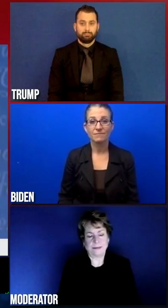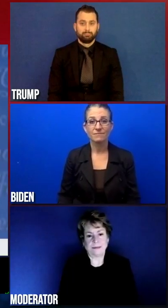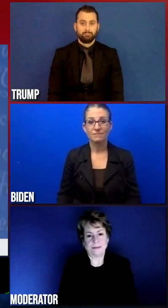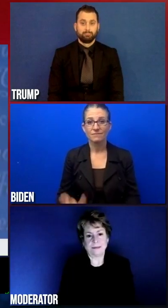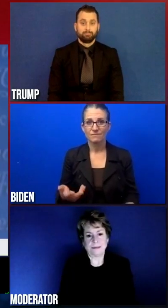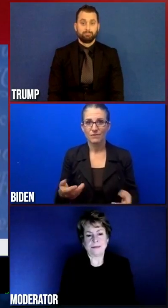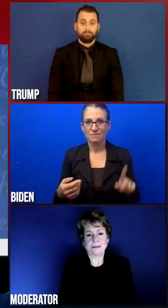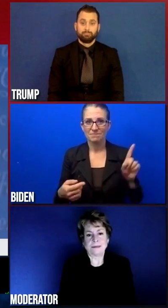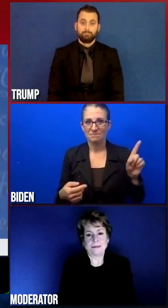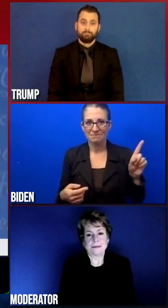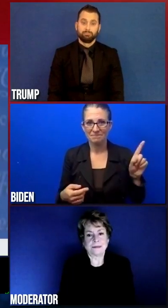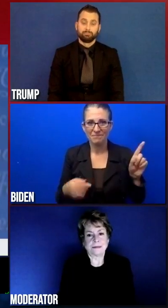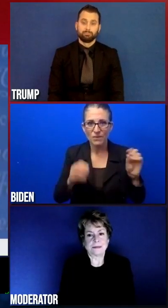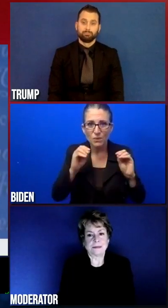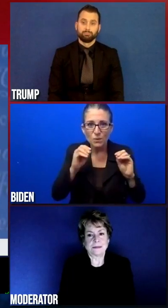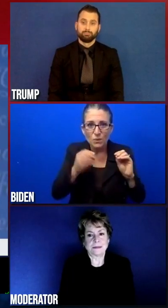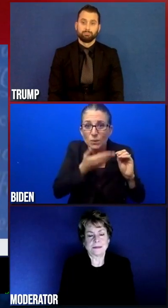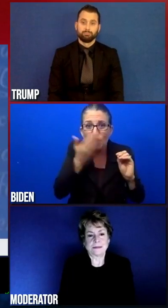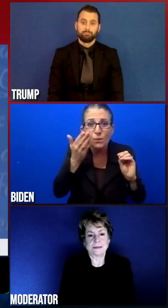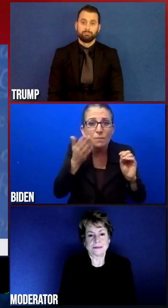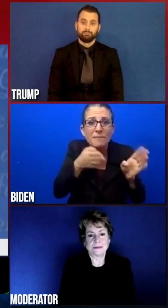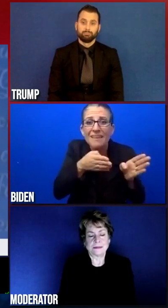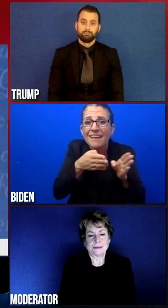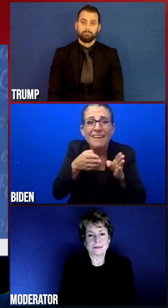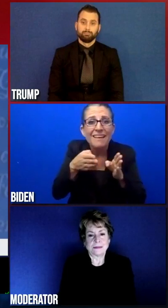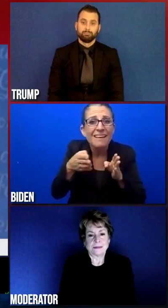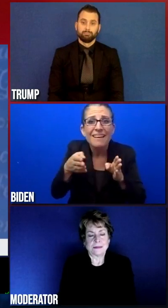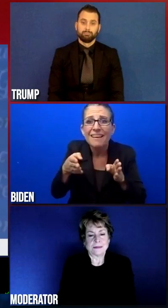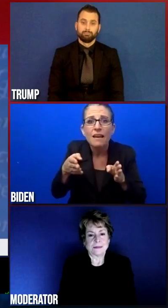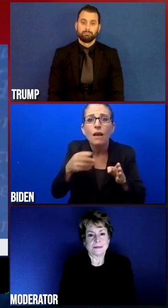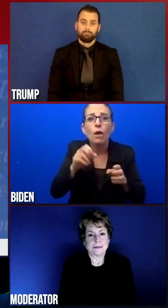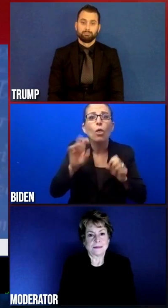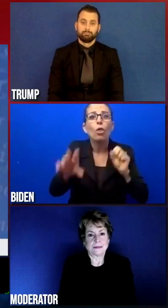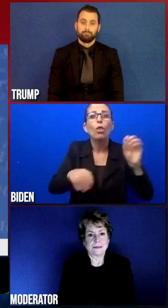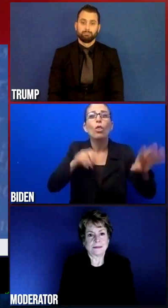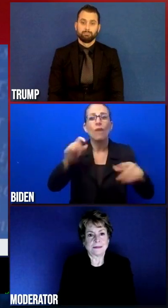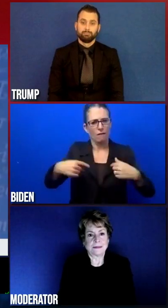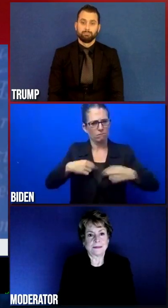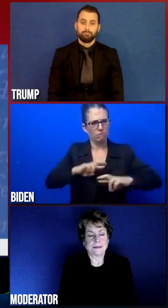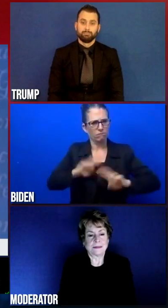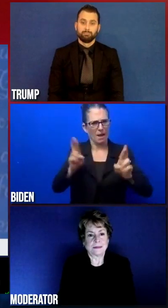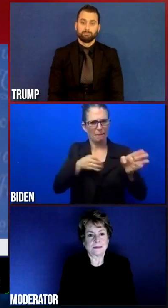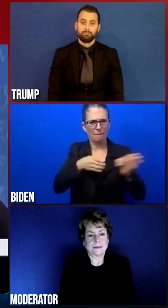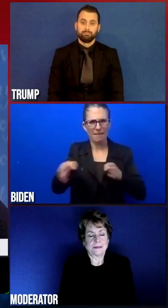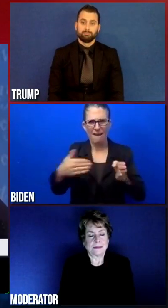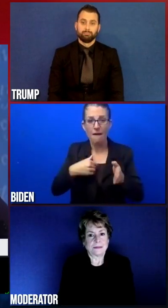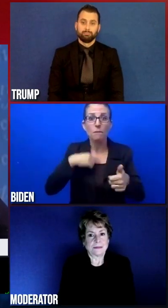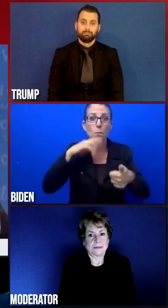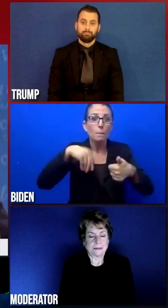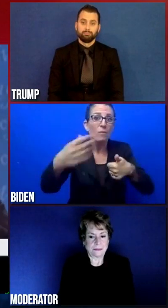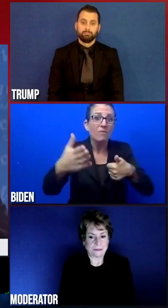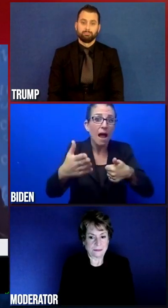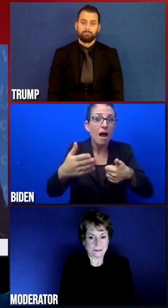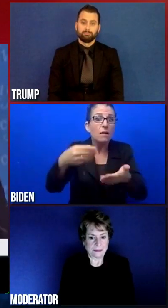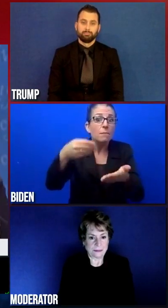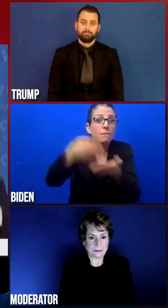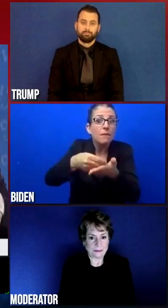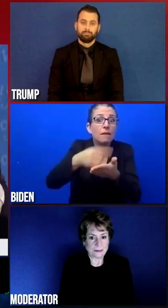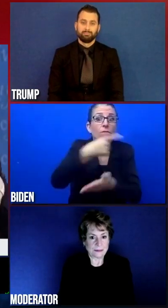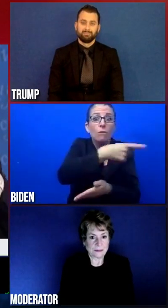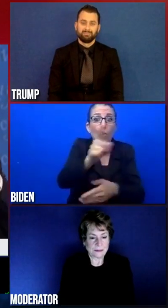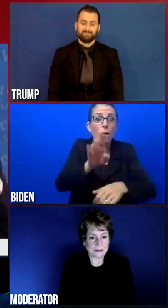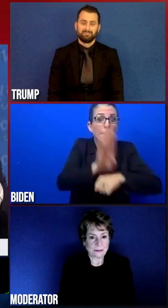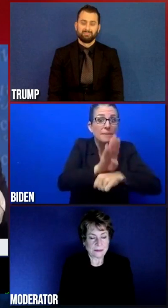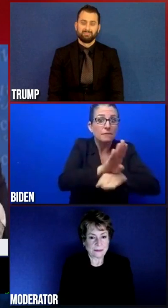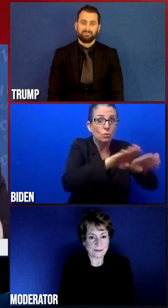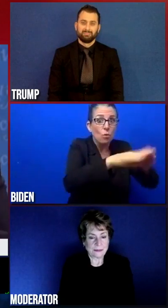these businesses the ability to have the money to be able to reopen with the PPE as well as with the sanitation they need. You have to